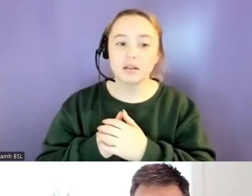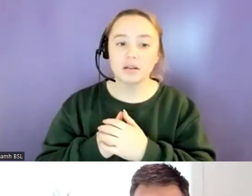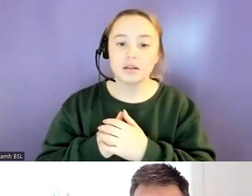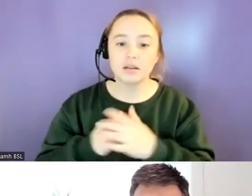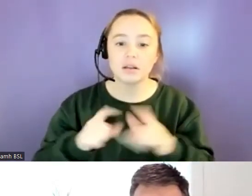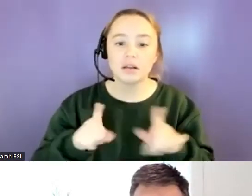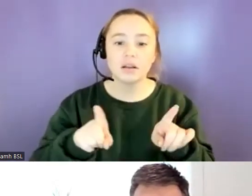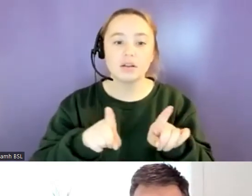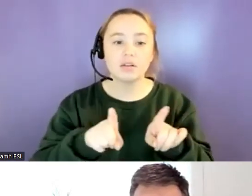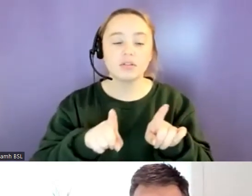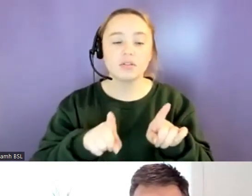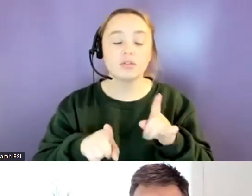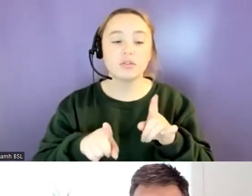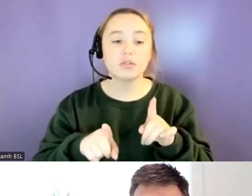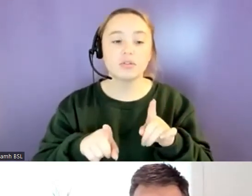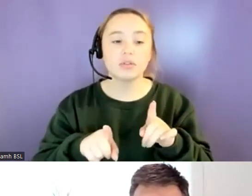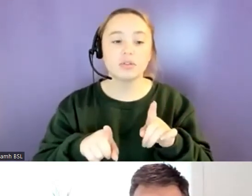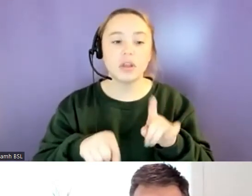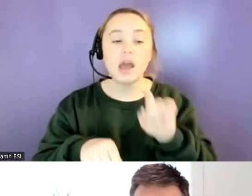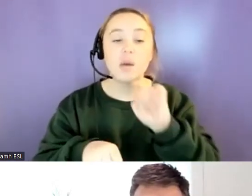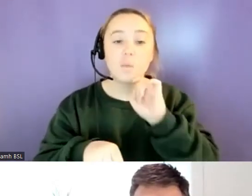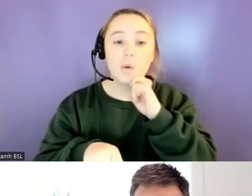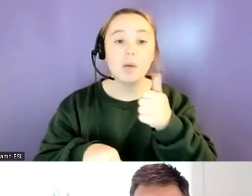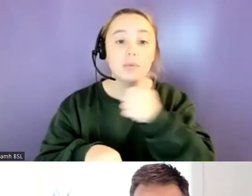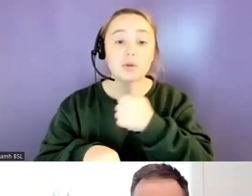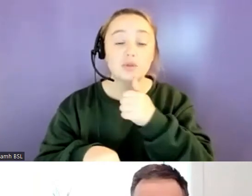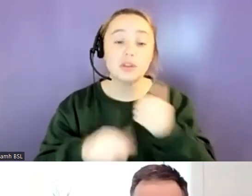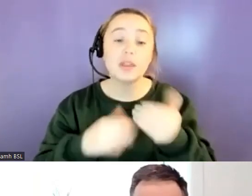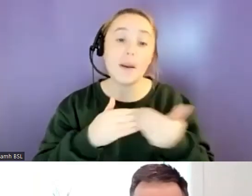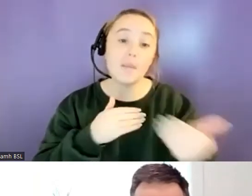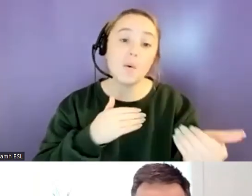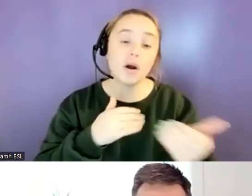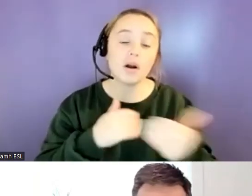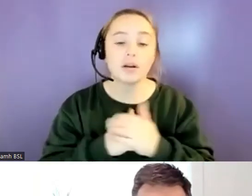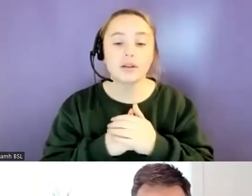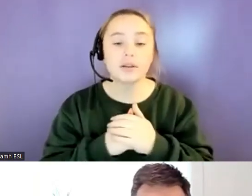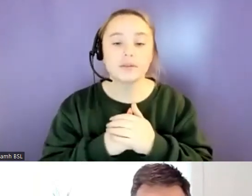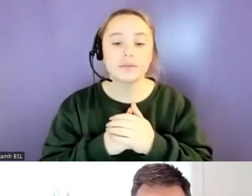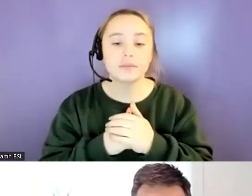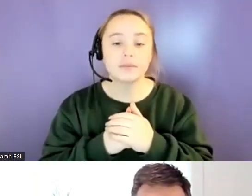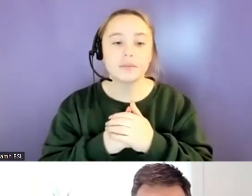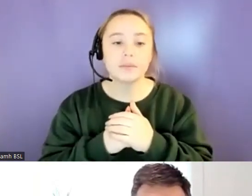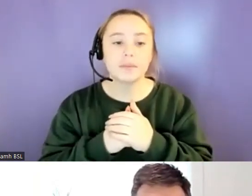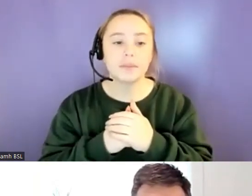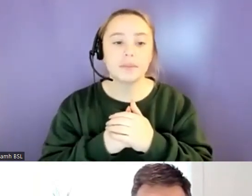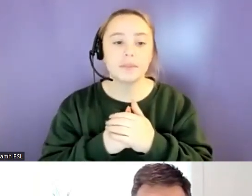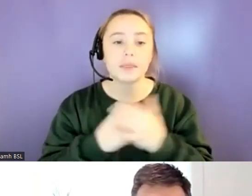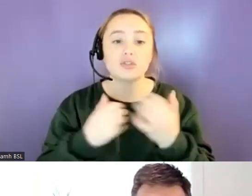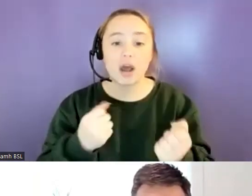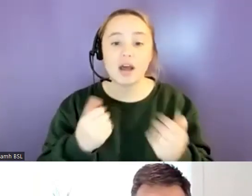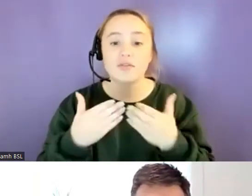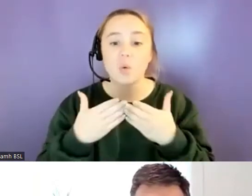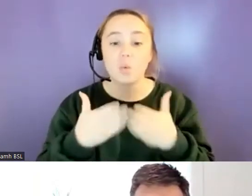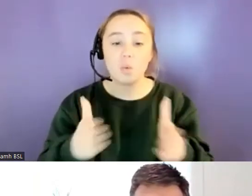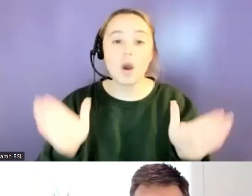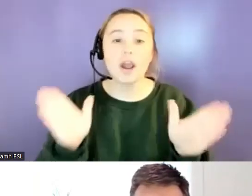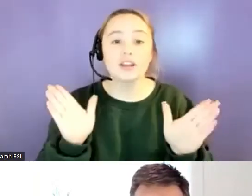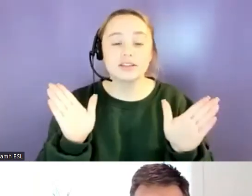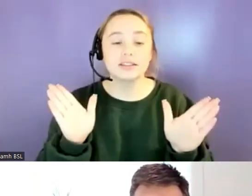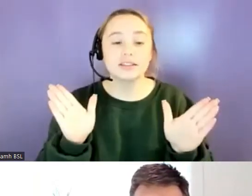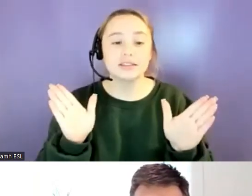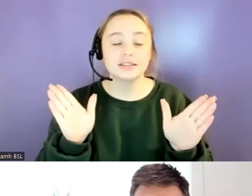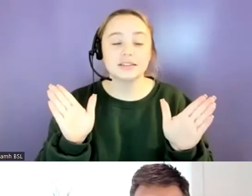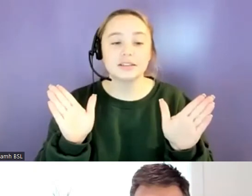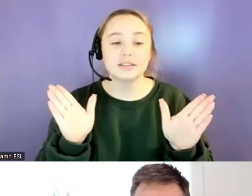And sorry, you know, and we're going to be using that more because, you know, it's got a sort of wide range, and it can